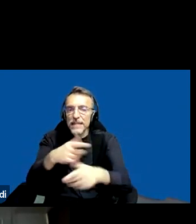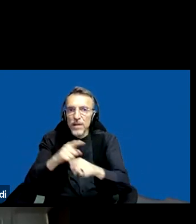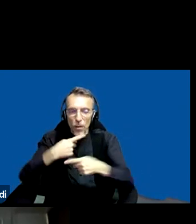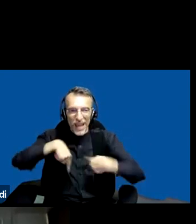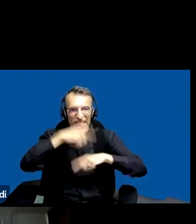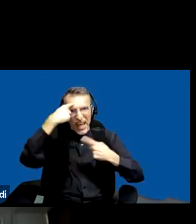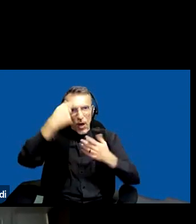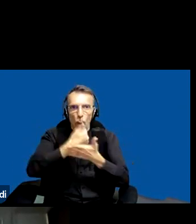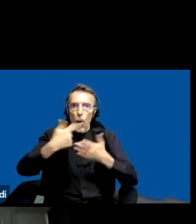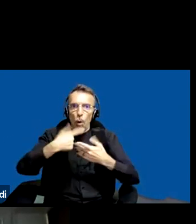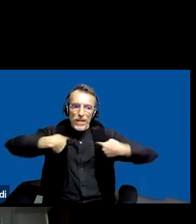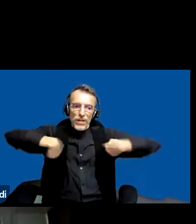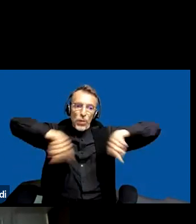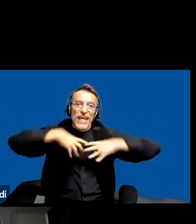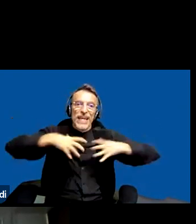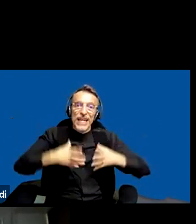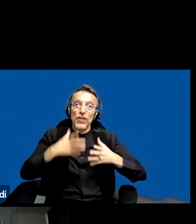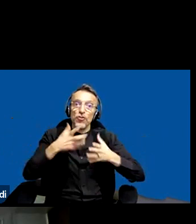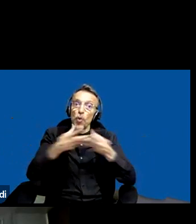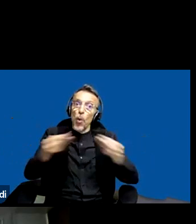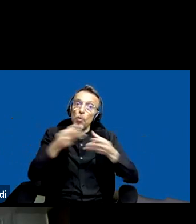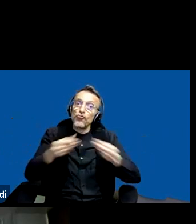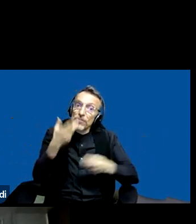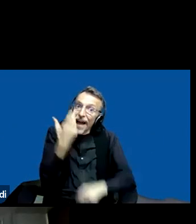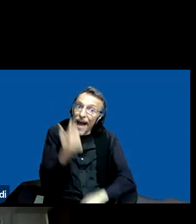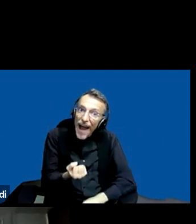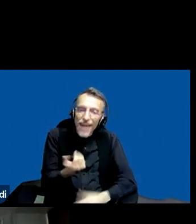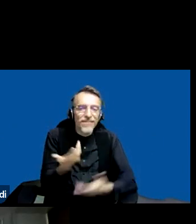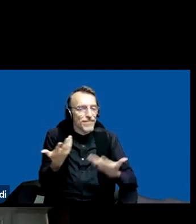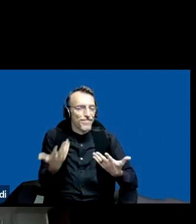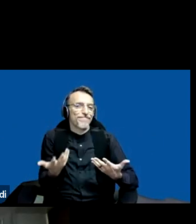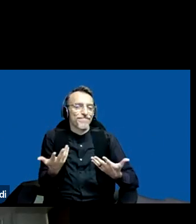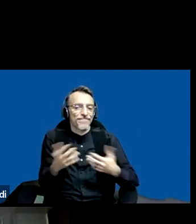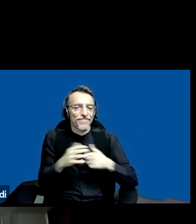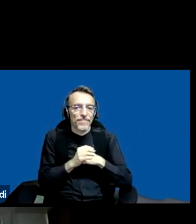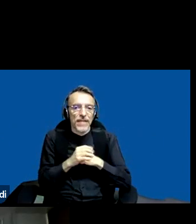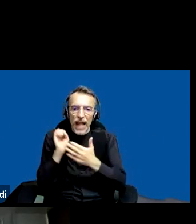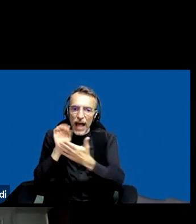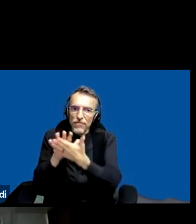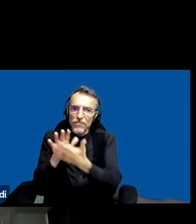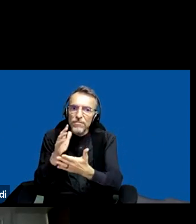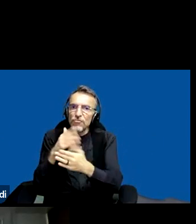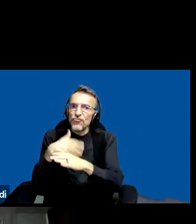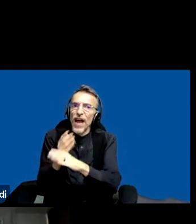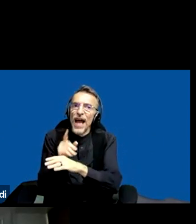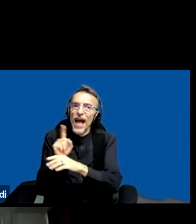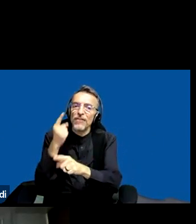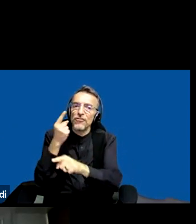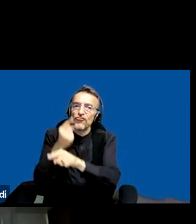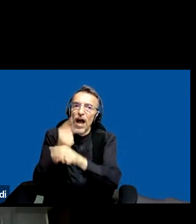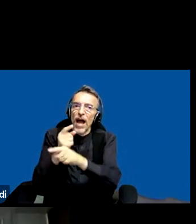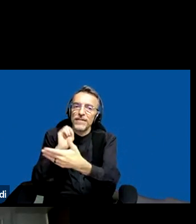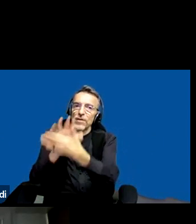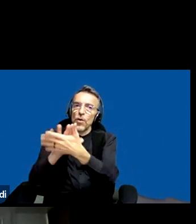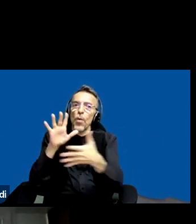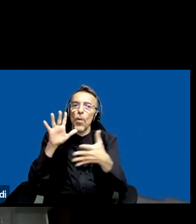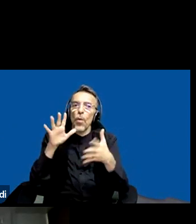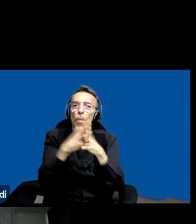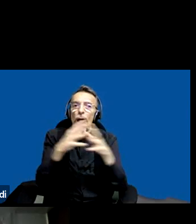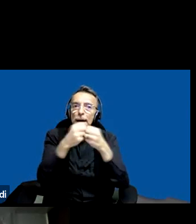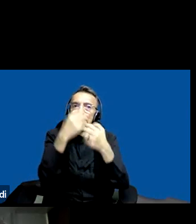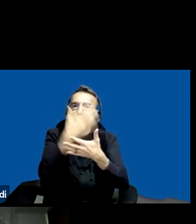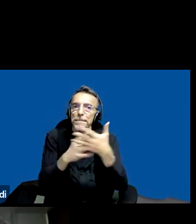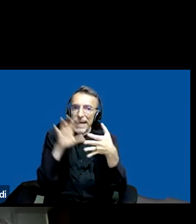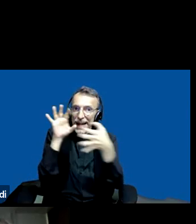And I just wanted to share in the chat a website for